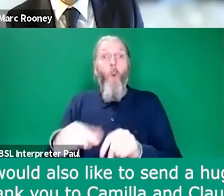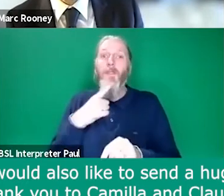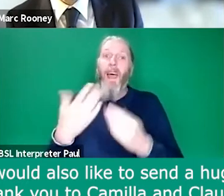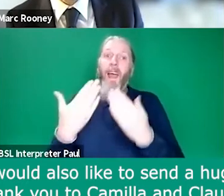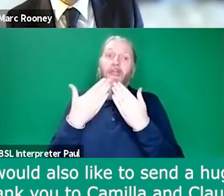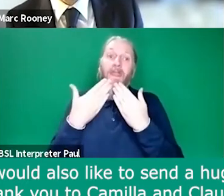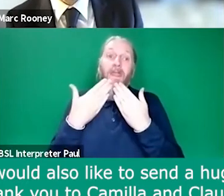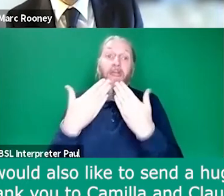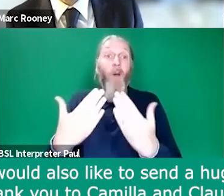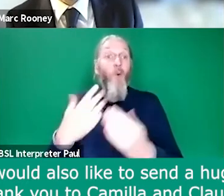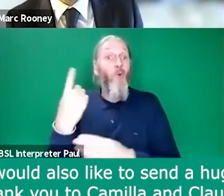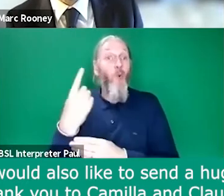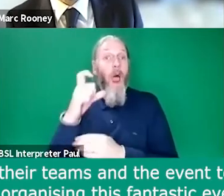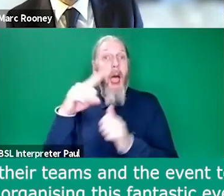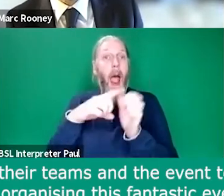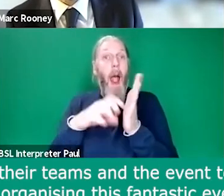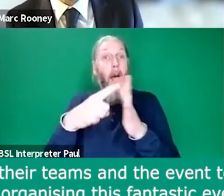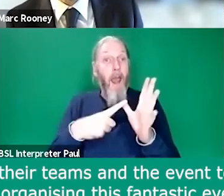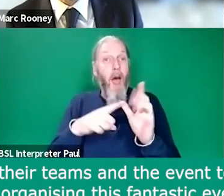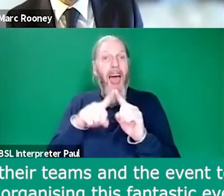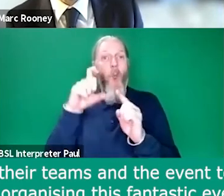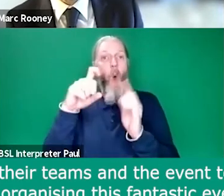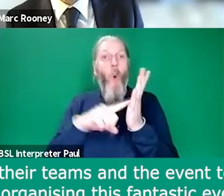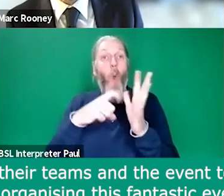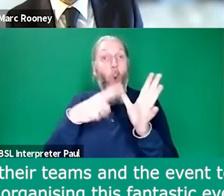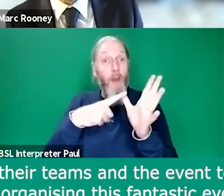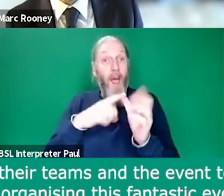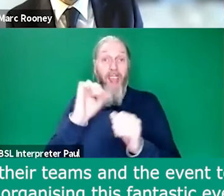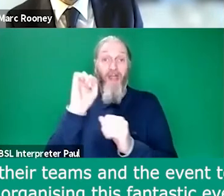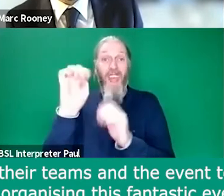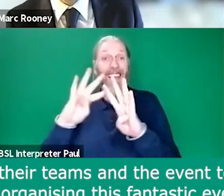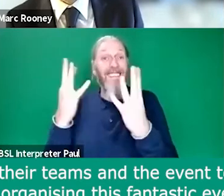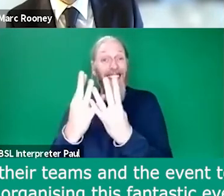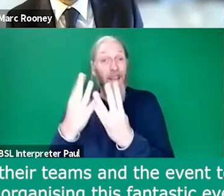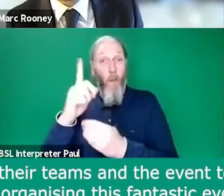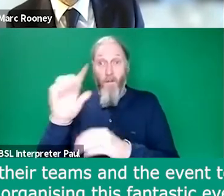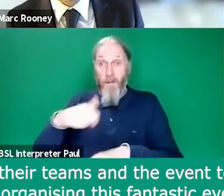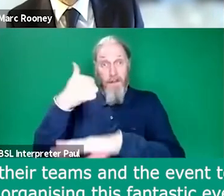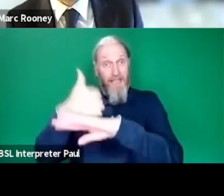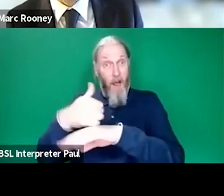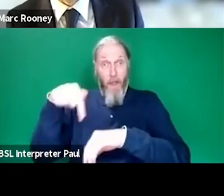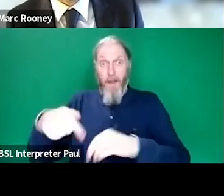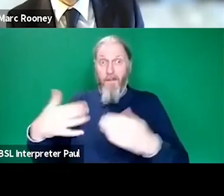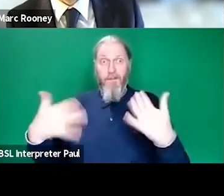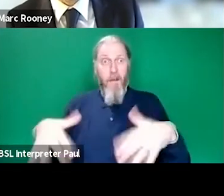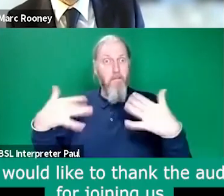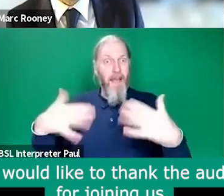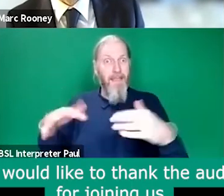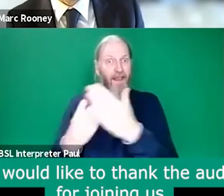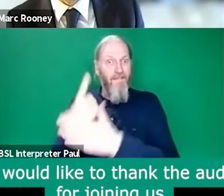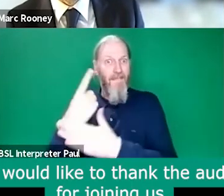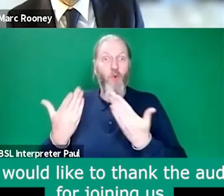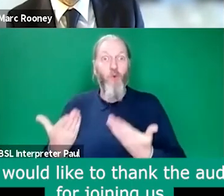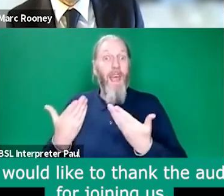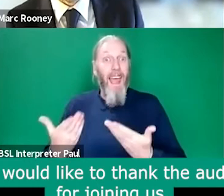you to Camilla and Claudia and their teams and the event team for organizing this fantastic event. And